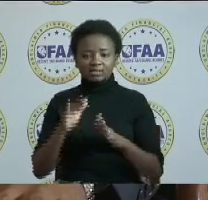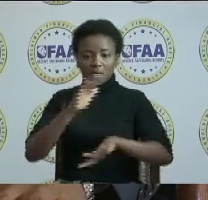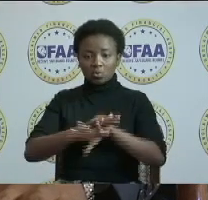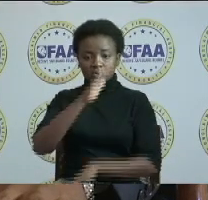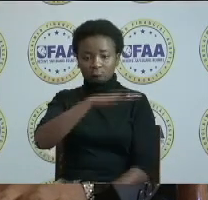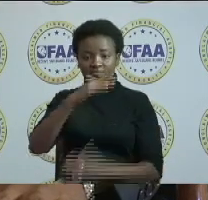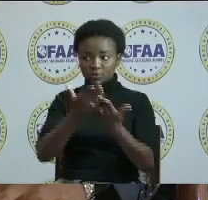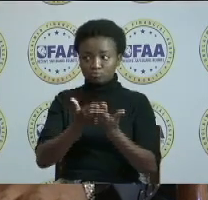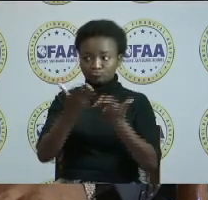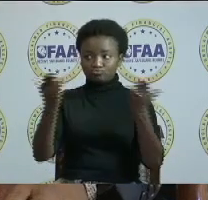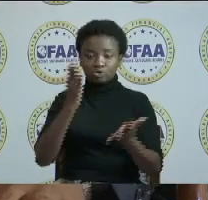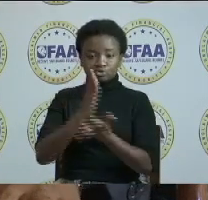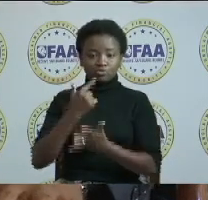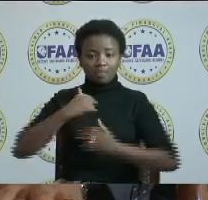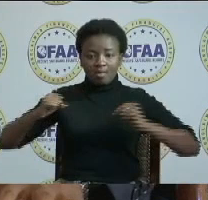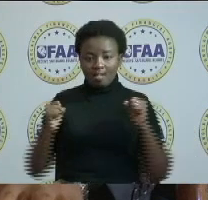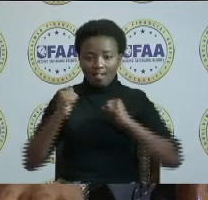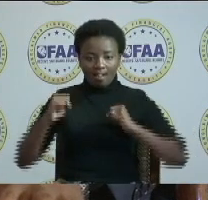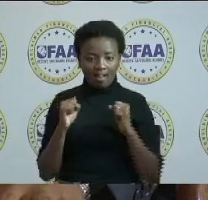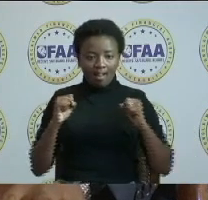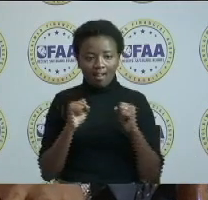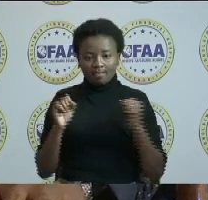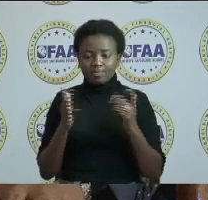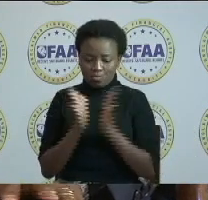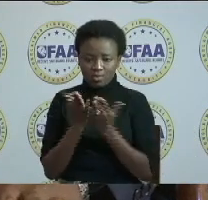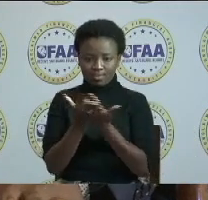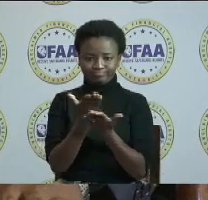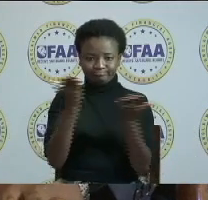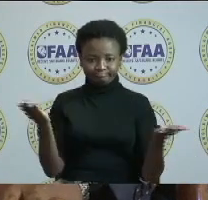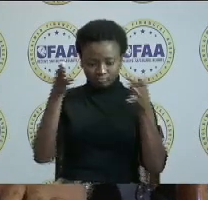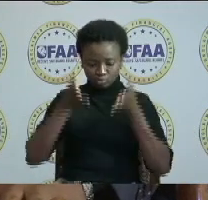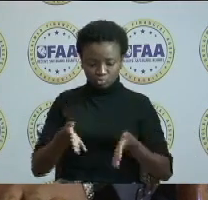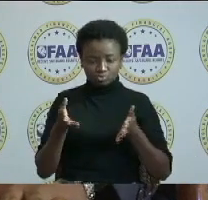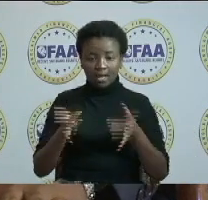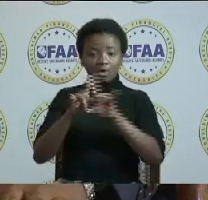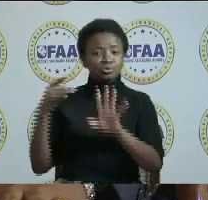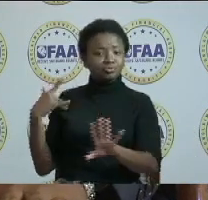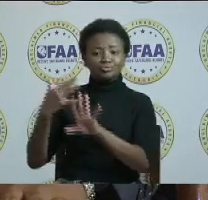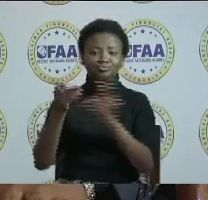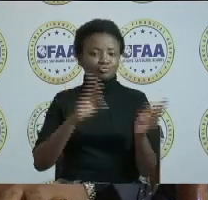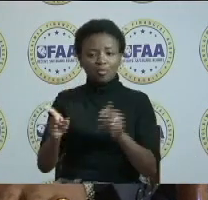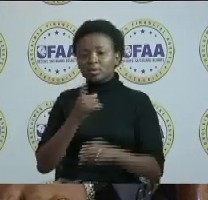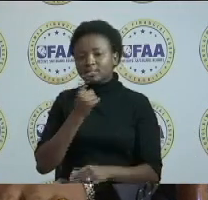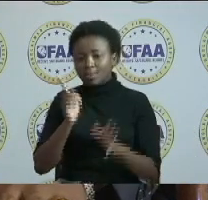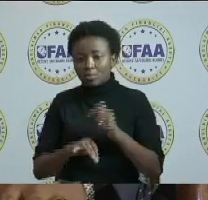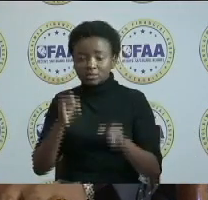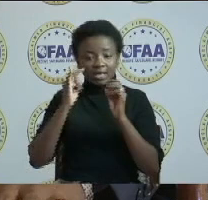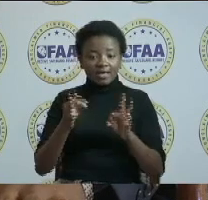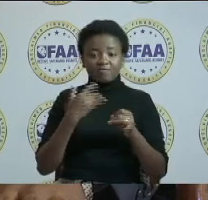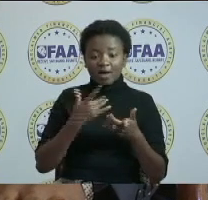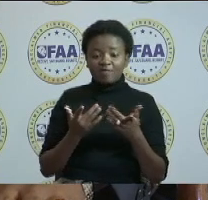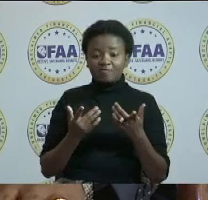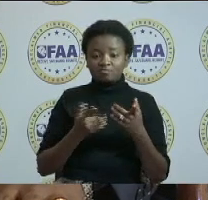everybody. It's my pleasure to be with you today. And as they say, in every adversity, there